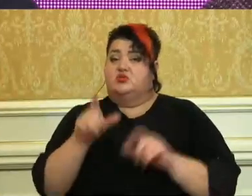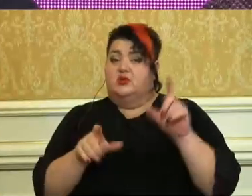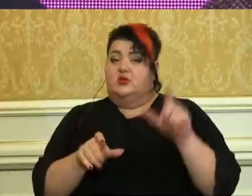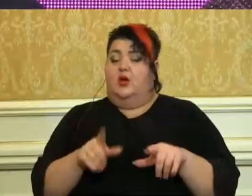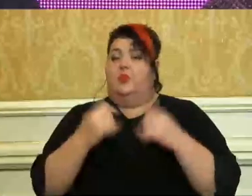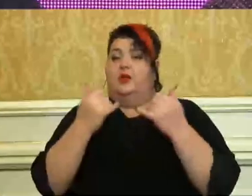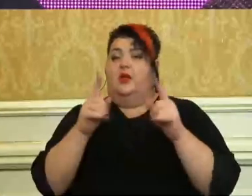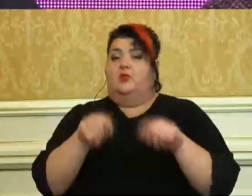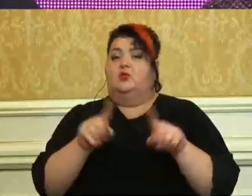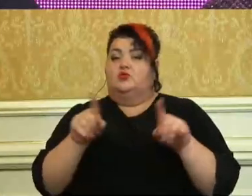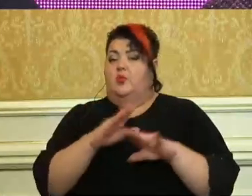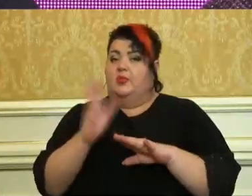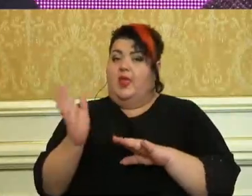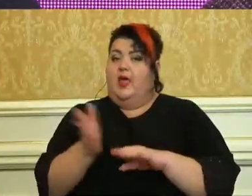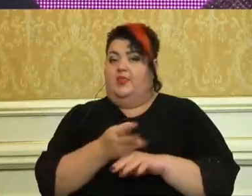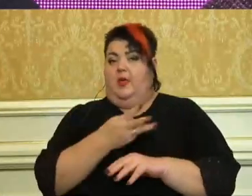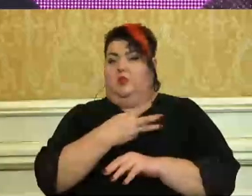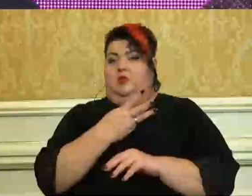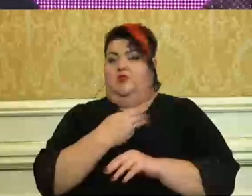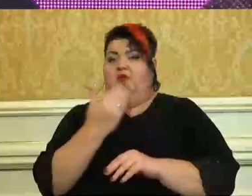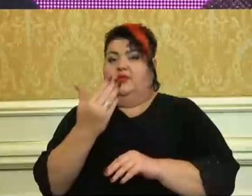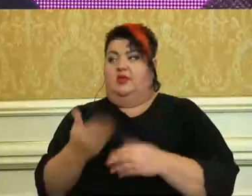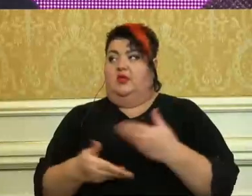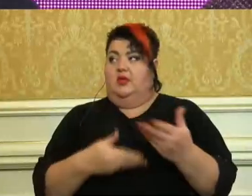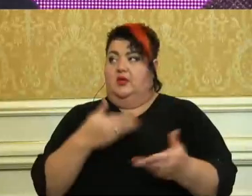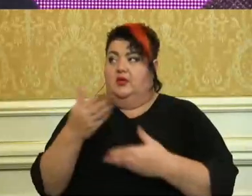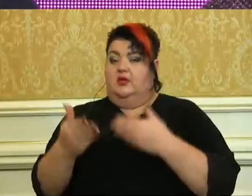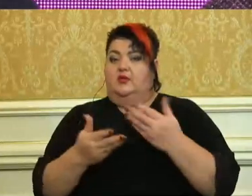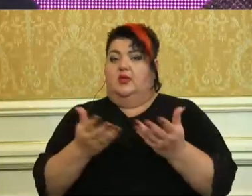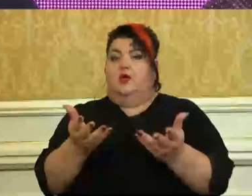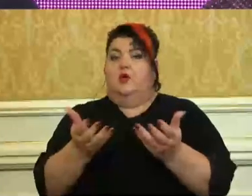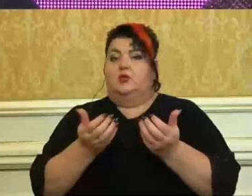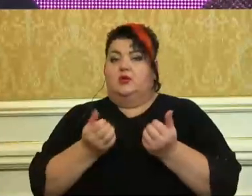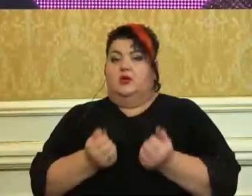that women, how stop to demotivate them,